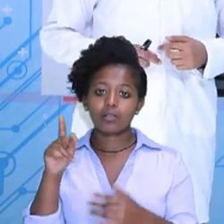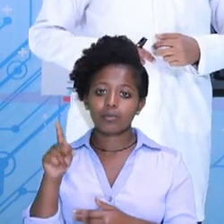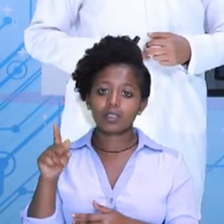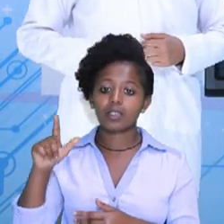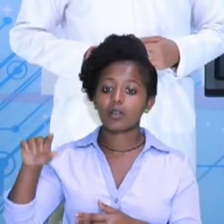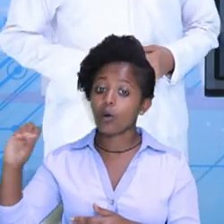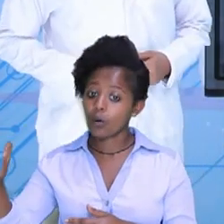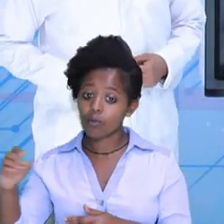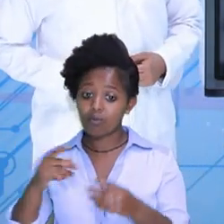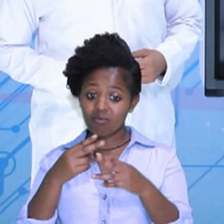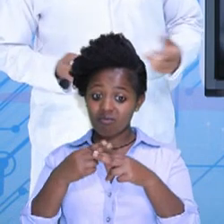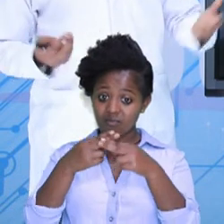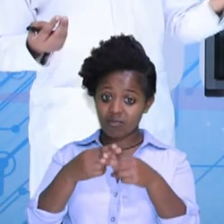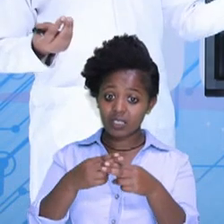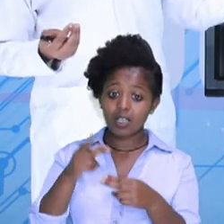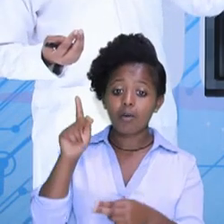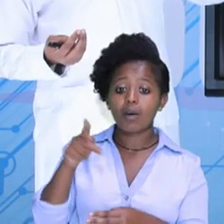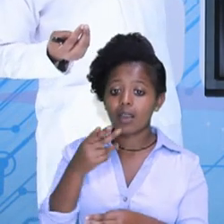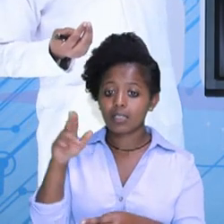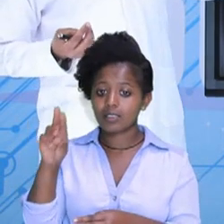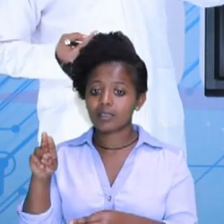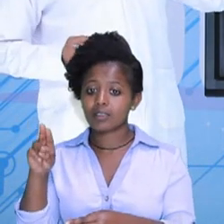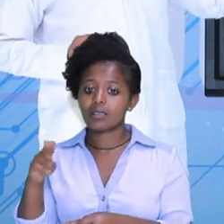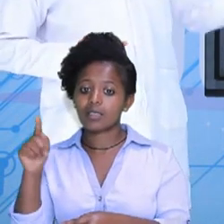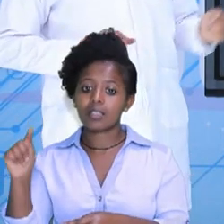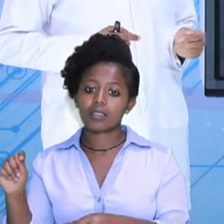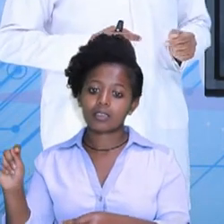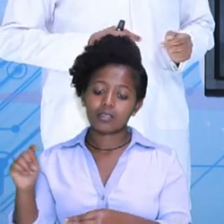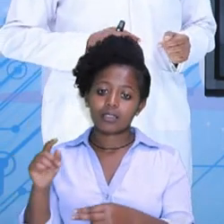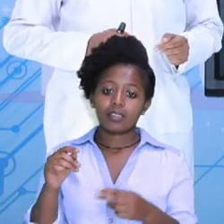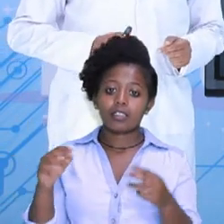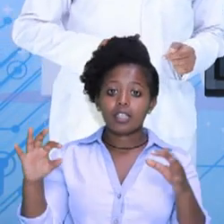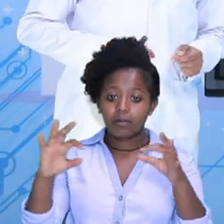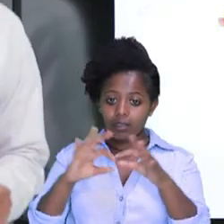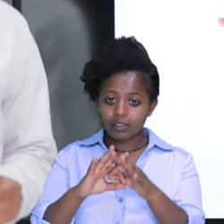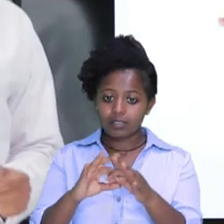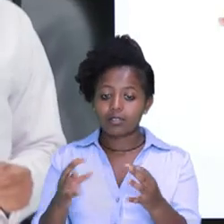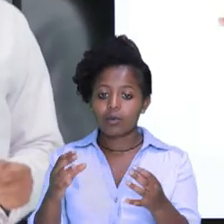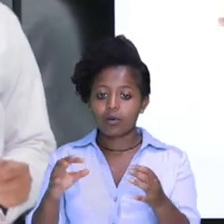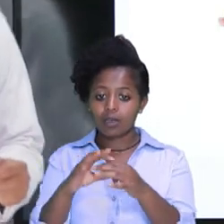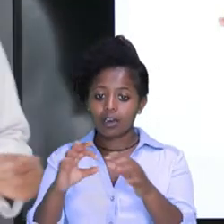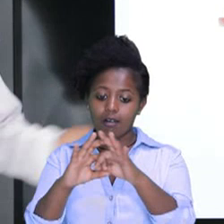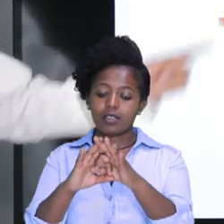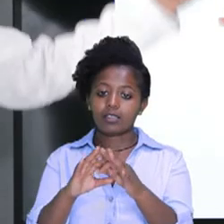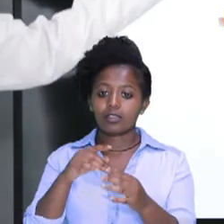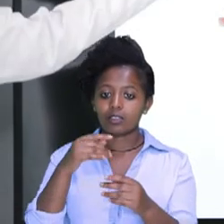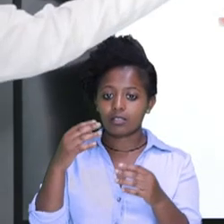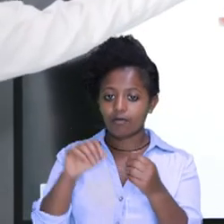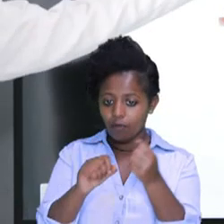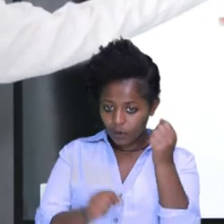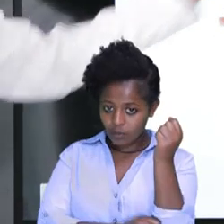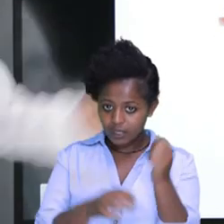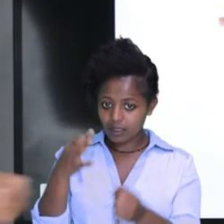formed. PLO means Palestinian Liberation Organization. It was formed